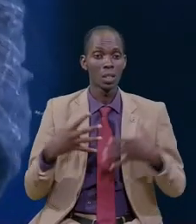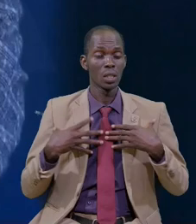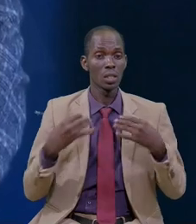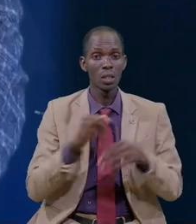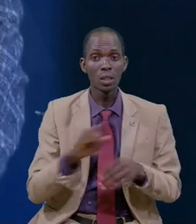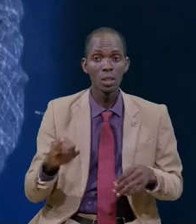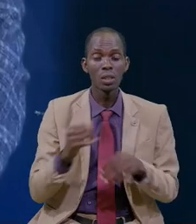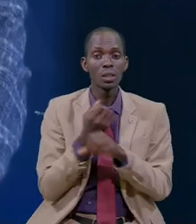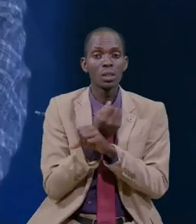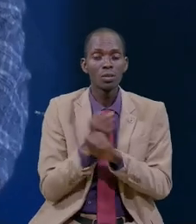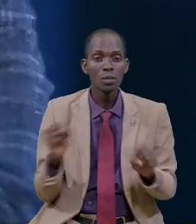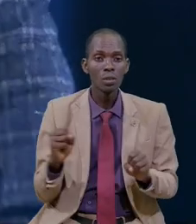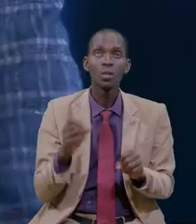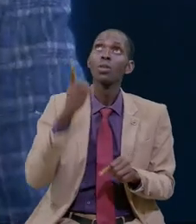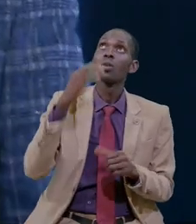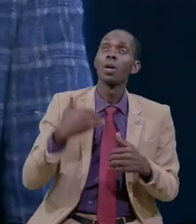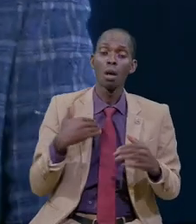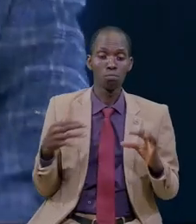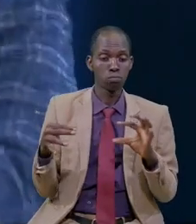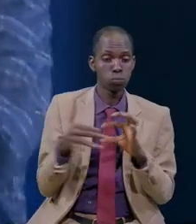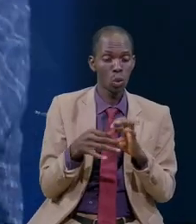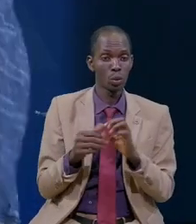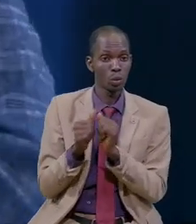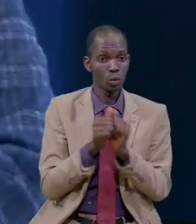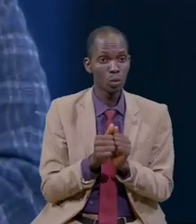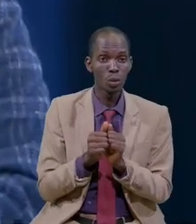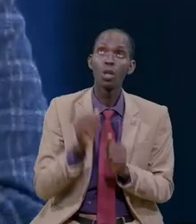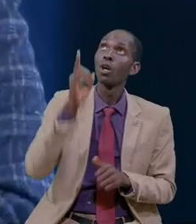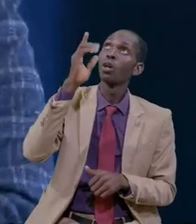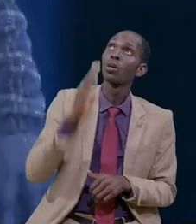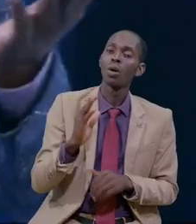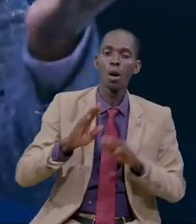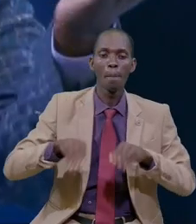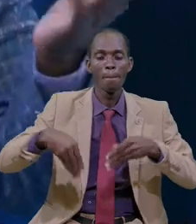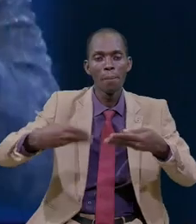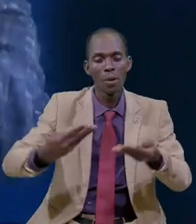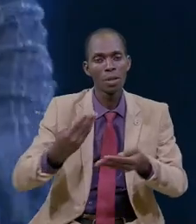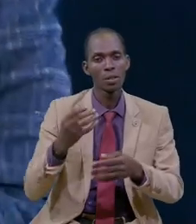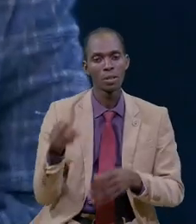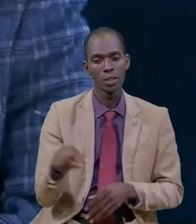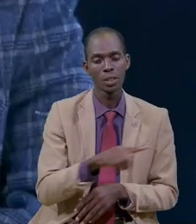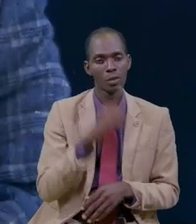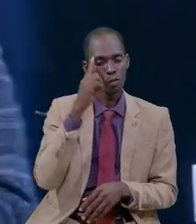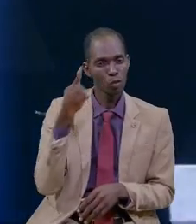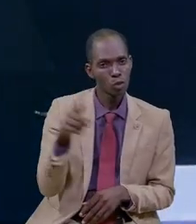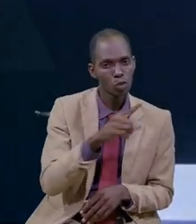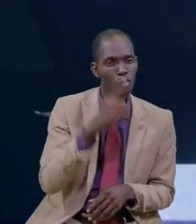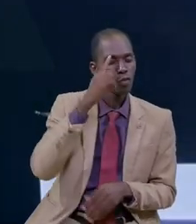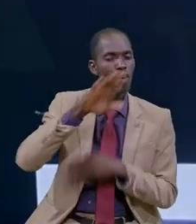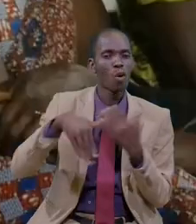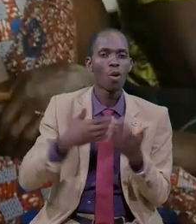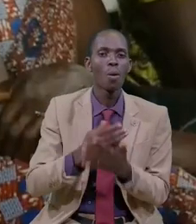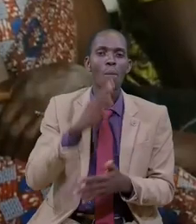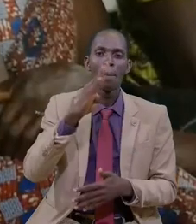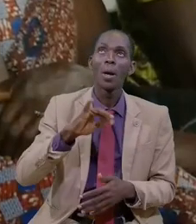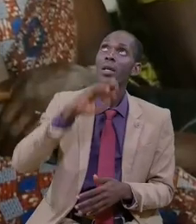salvation that God has joined together, God provides them for you, for all, by grace tonight. Ce que